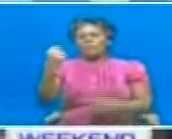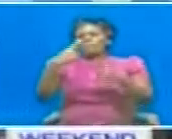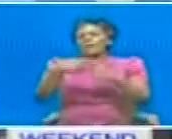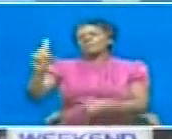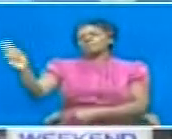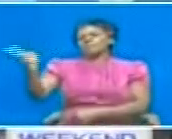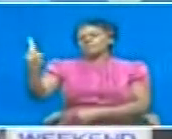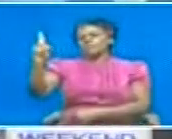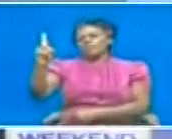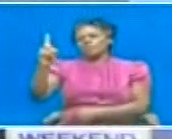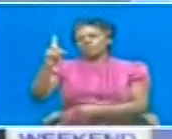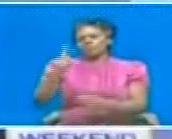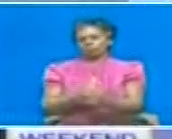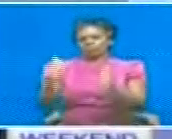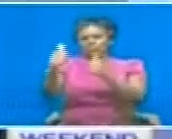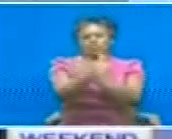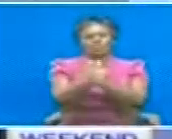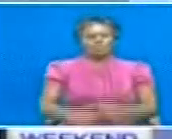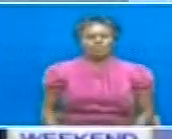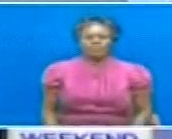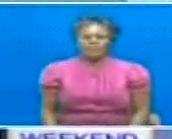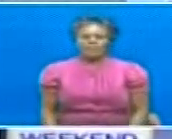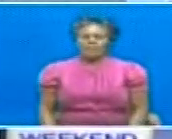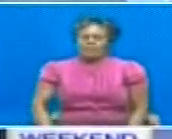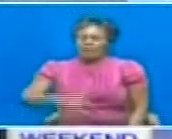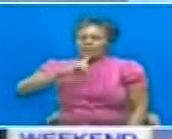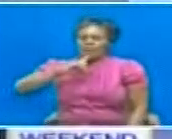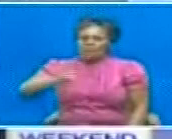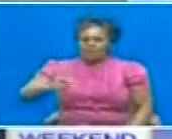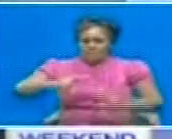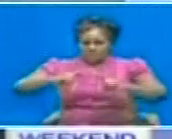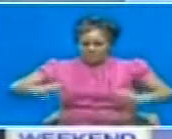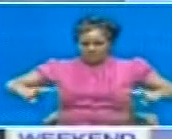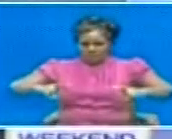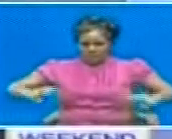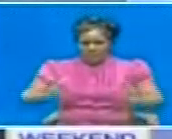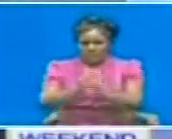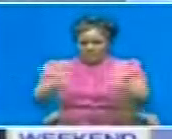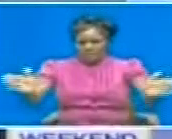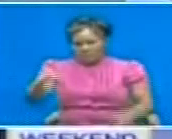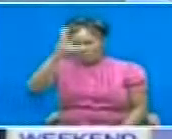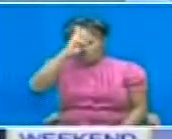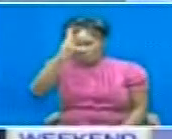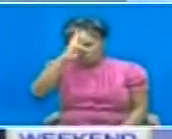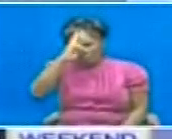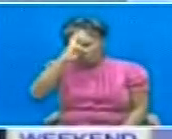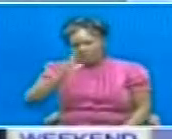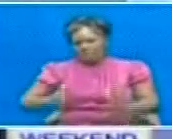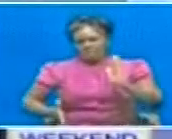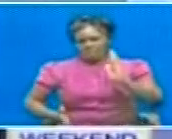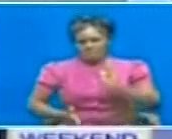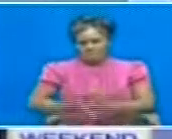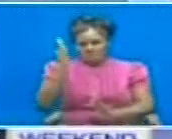President jumped the gun. I also further direct the Inspector General of Police to take urgent